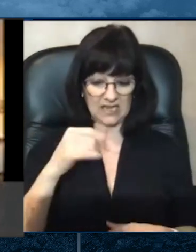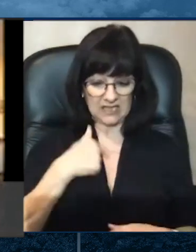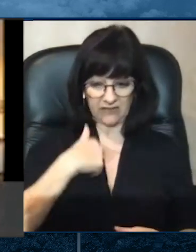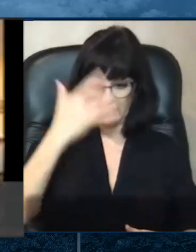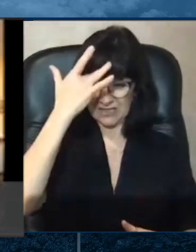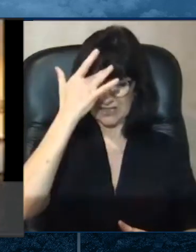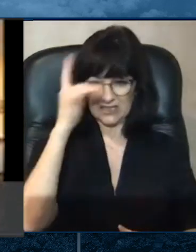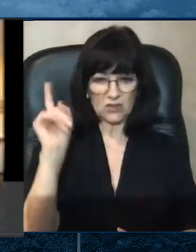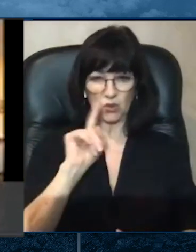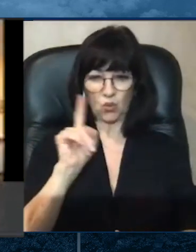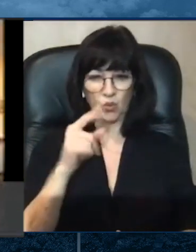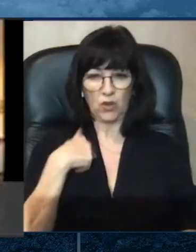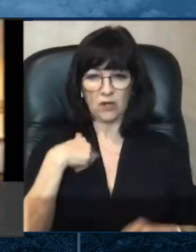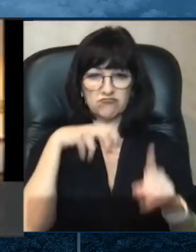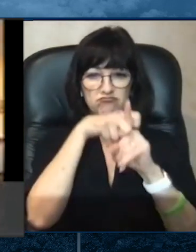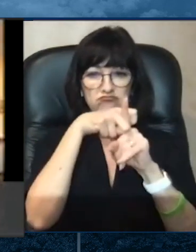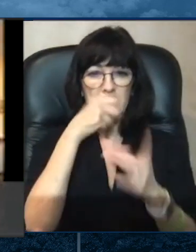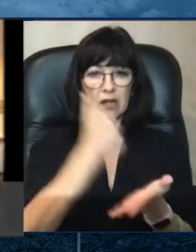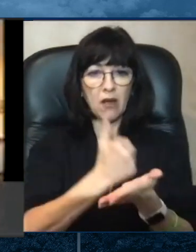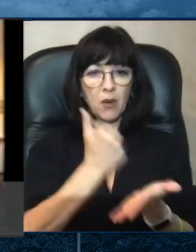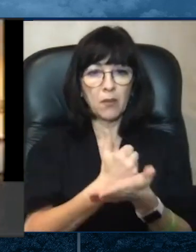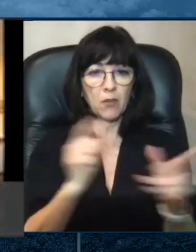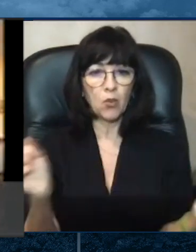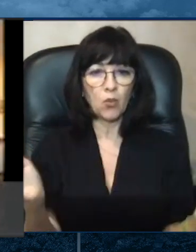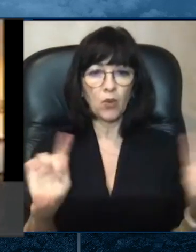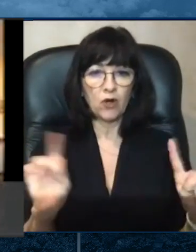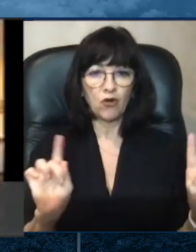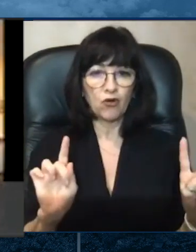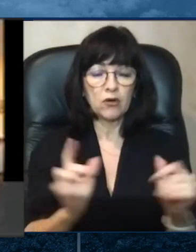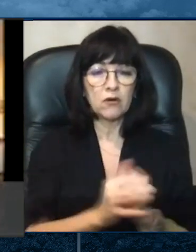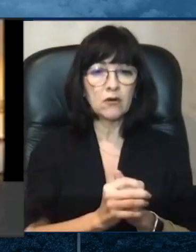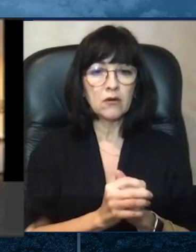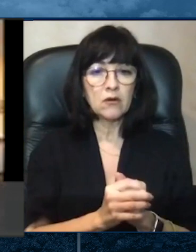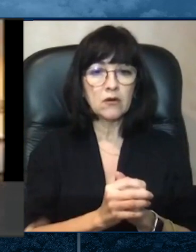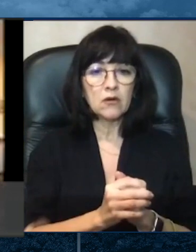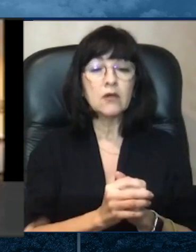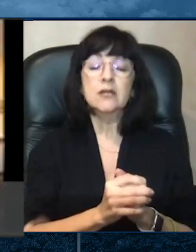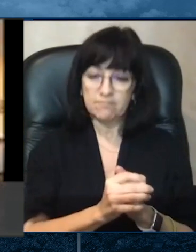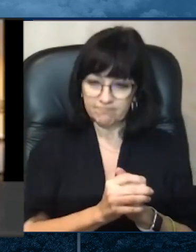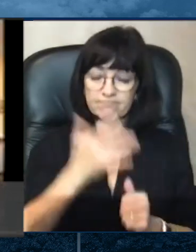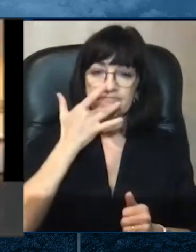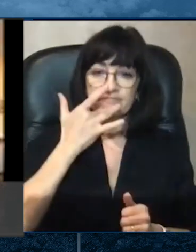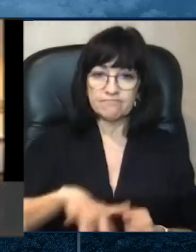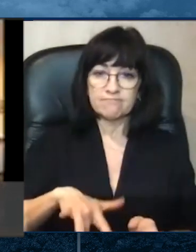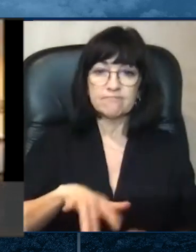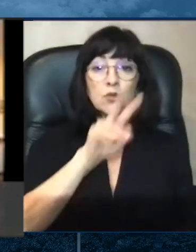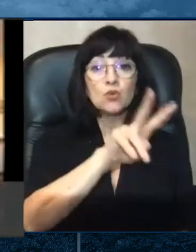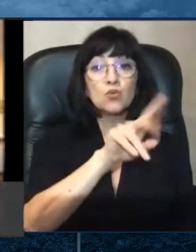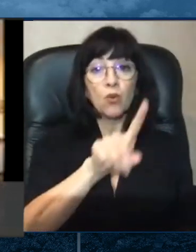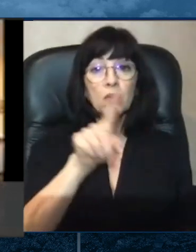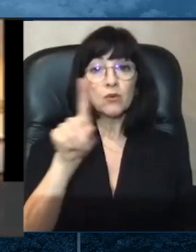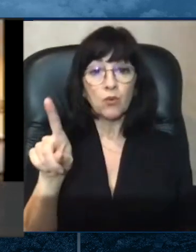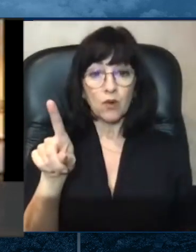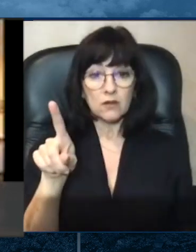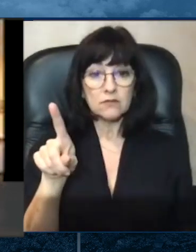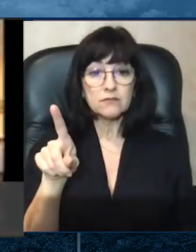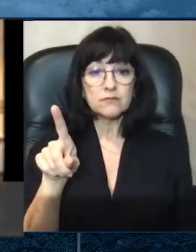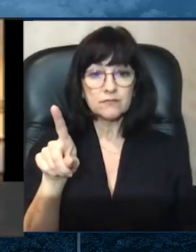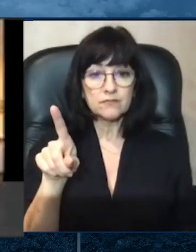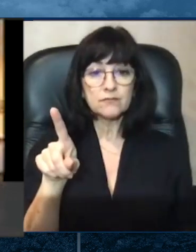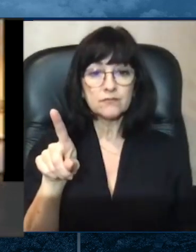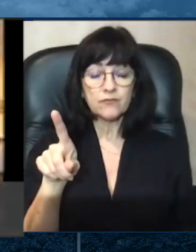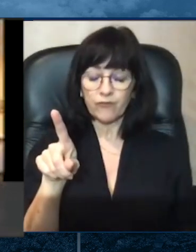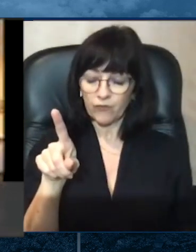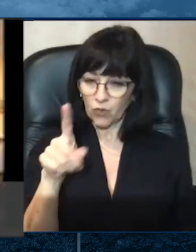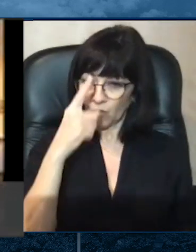También, afortunadamente, el 2-1-1, 2-1-1. Trabaja en Newcastle